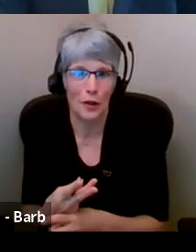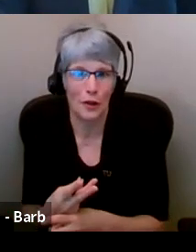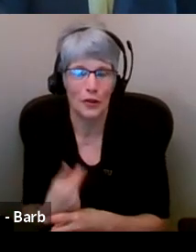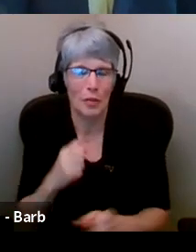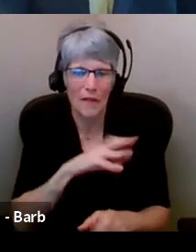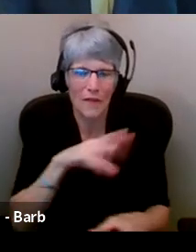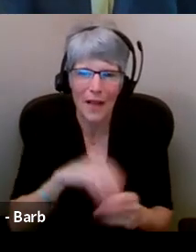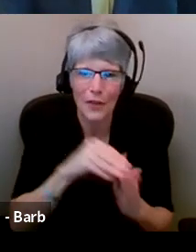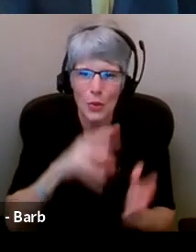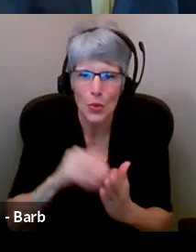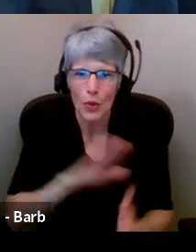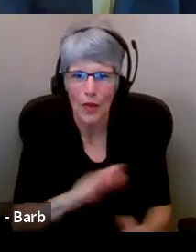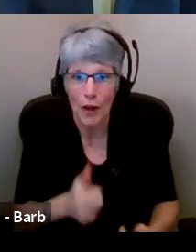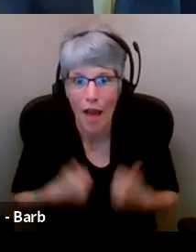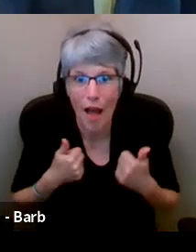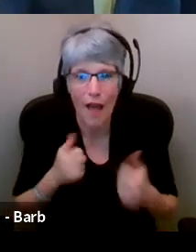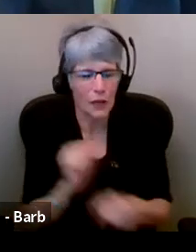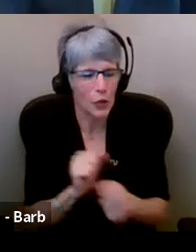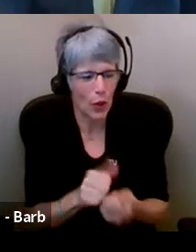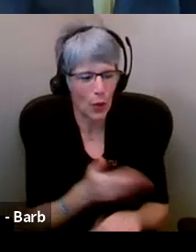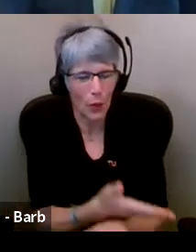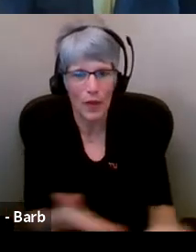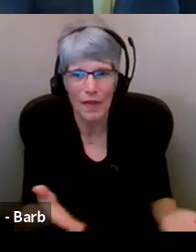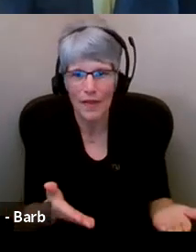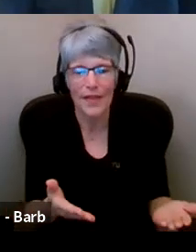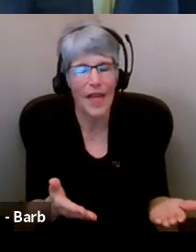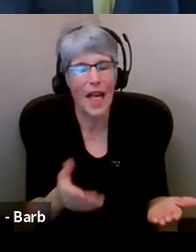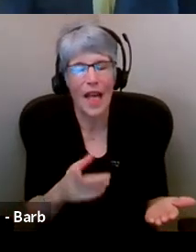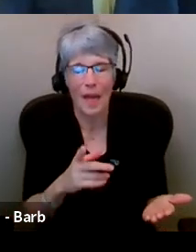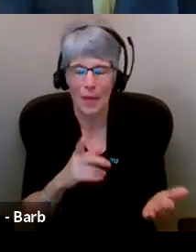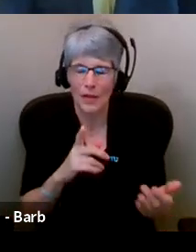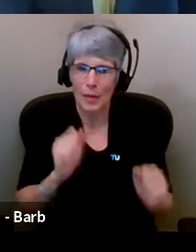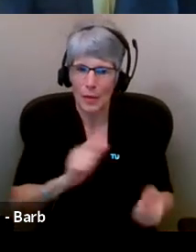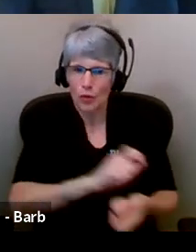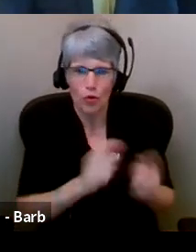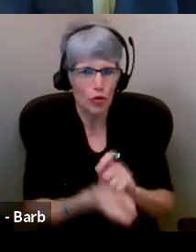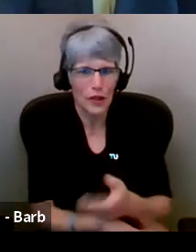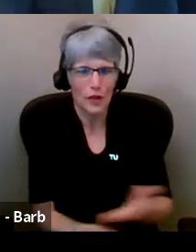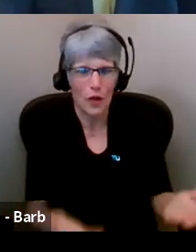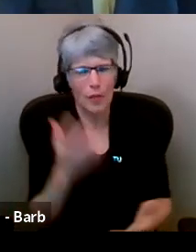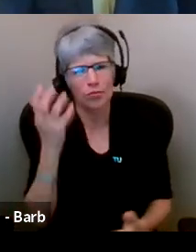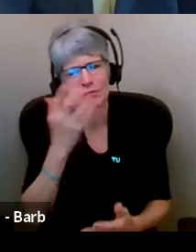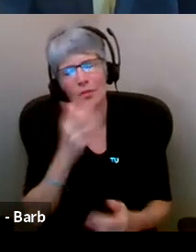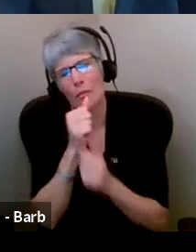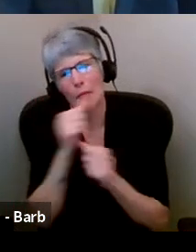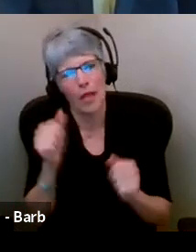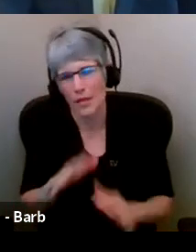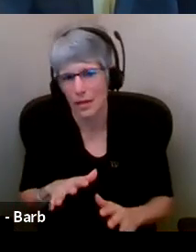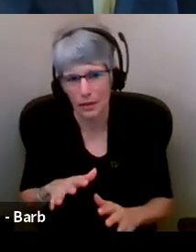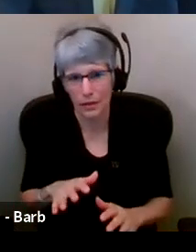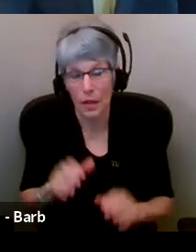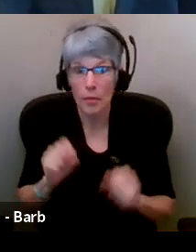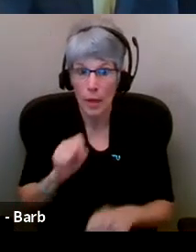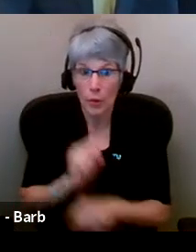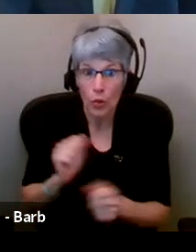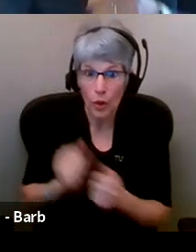to be able to work with them and such a transformational part of their lives is a blessing. And to be able to work with this